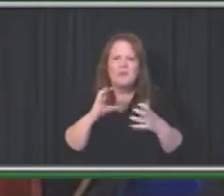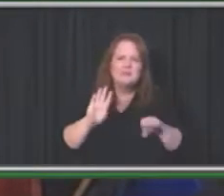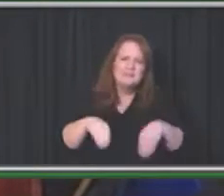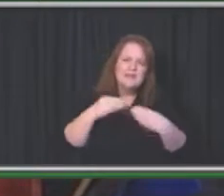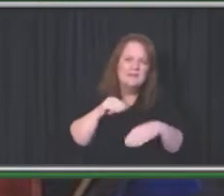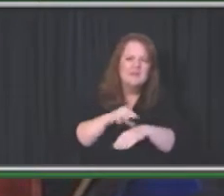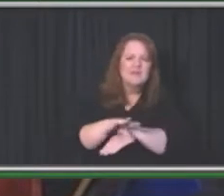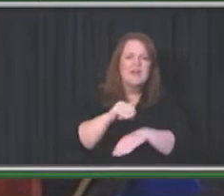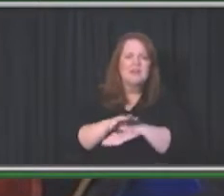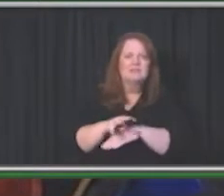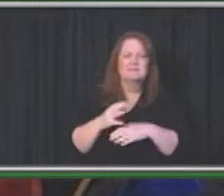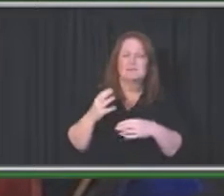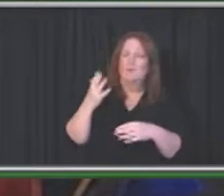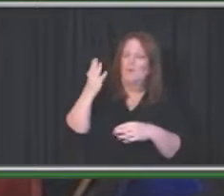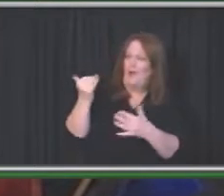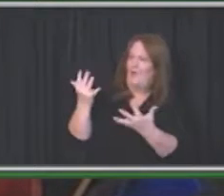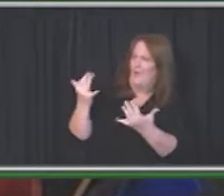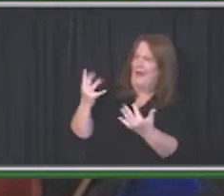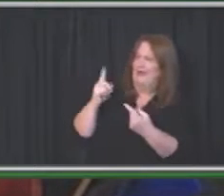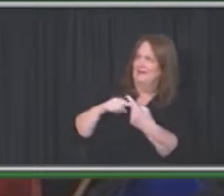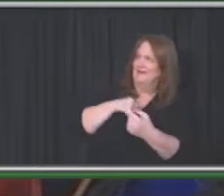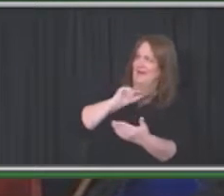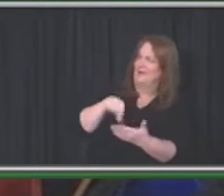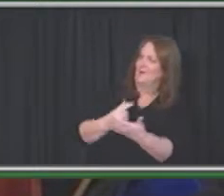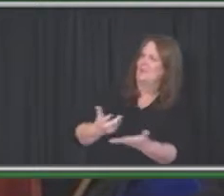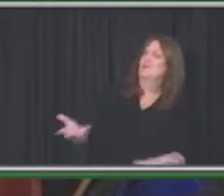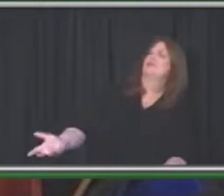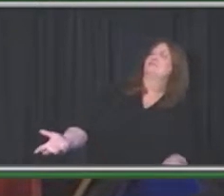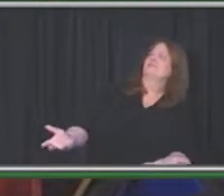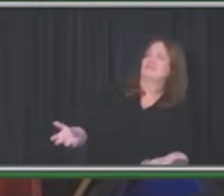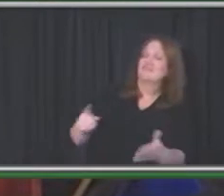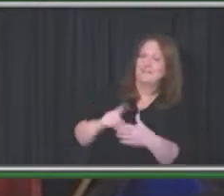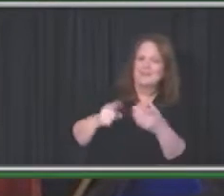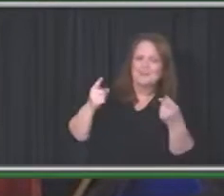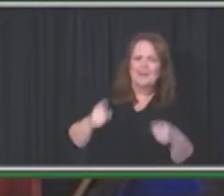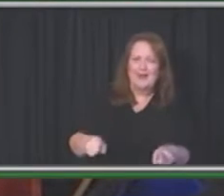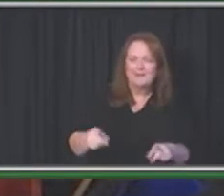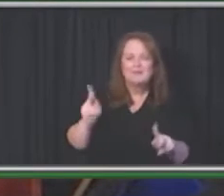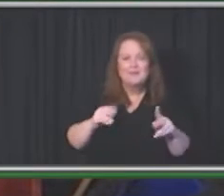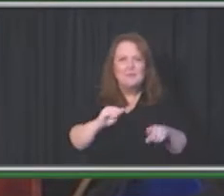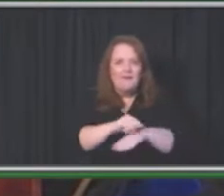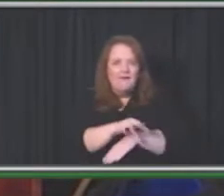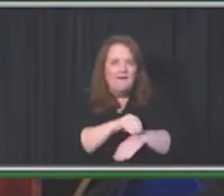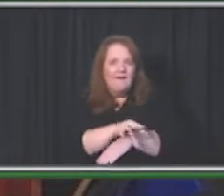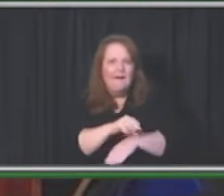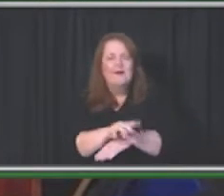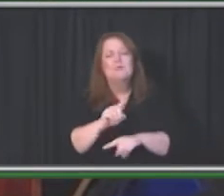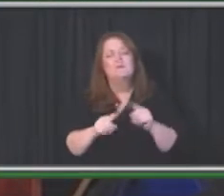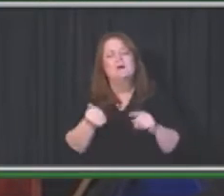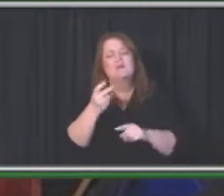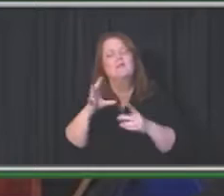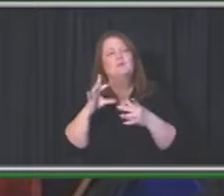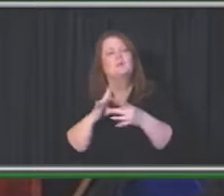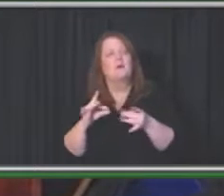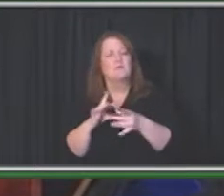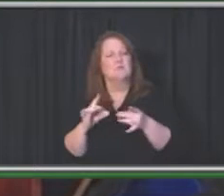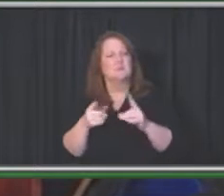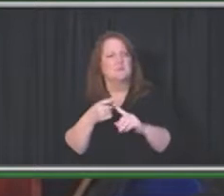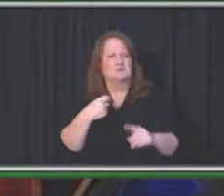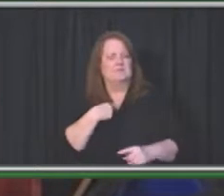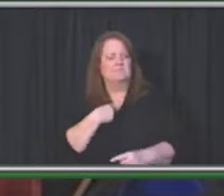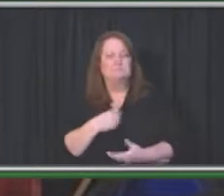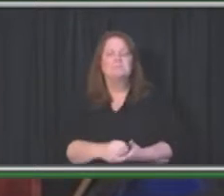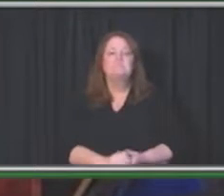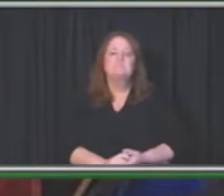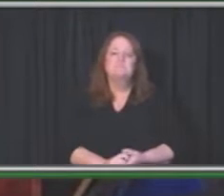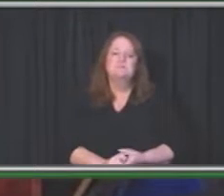I don't know why they wait until you graduate. That's basically what happens. Everybody wants to give you advice. A couple comments I would make. You know, one is